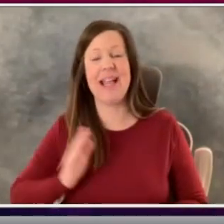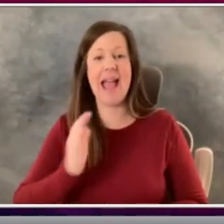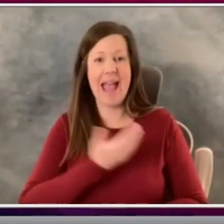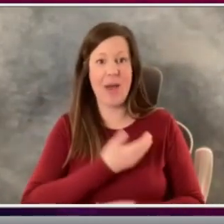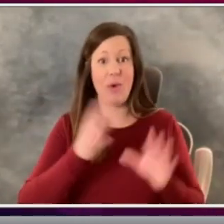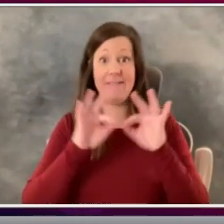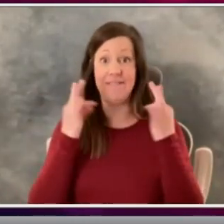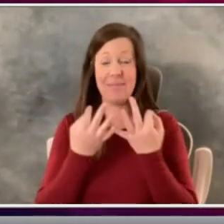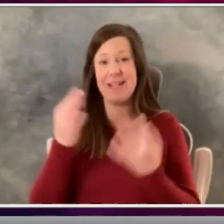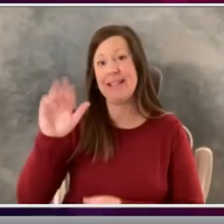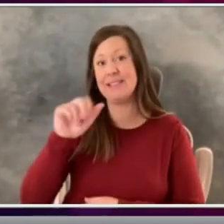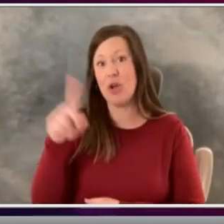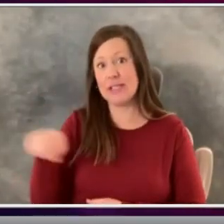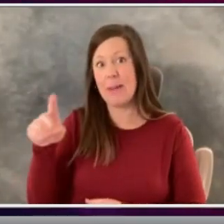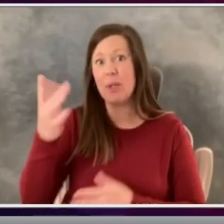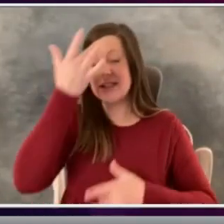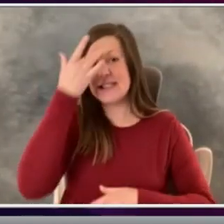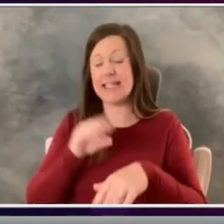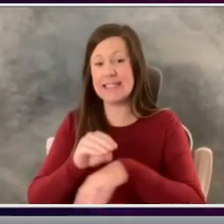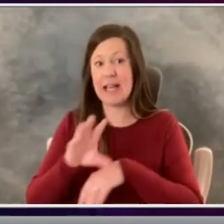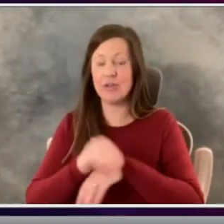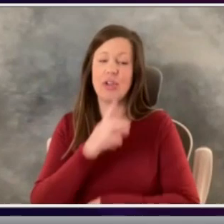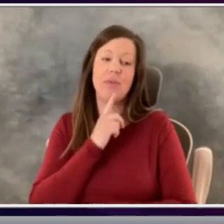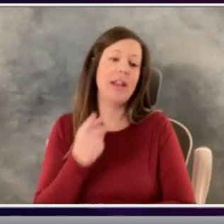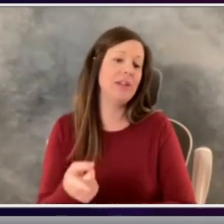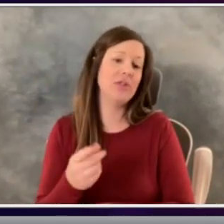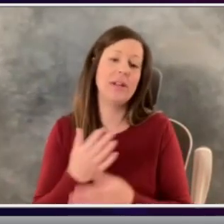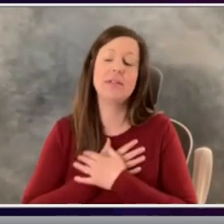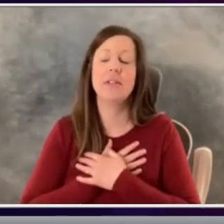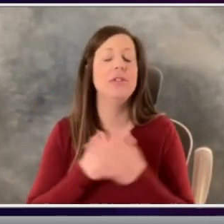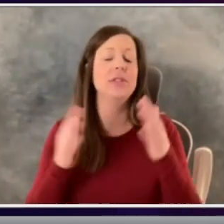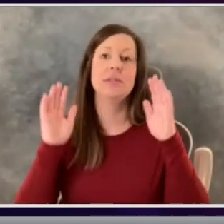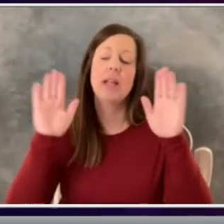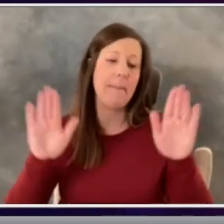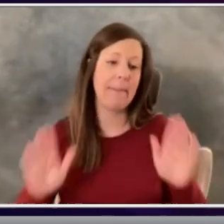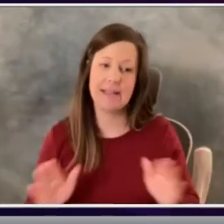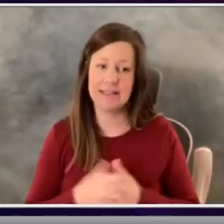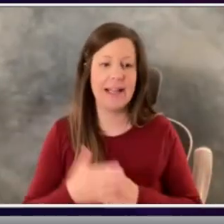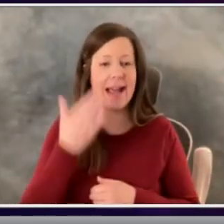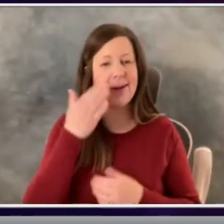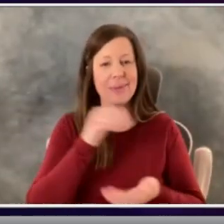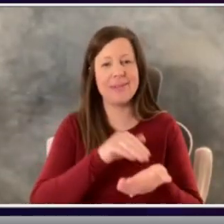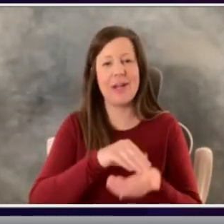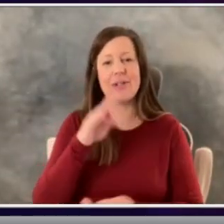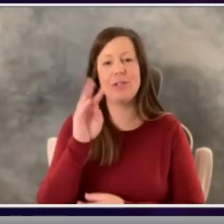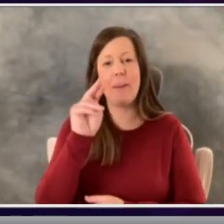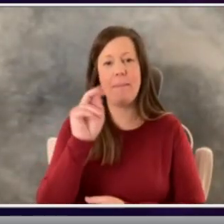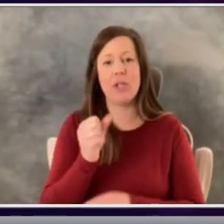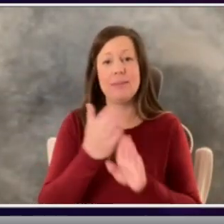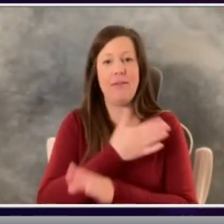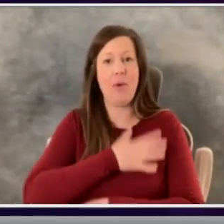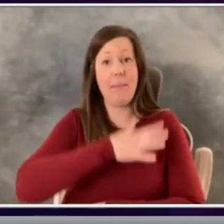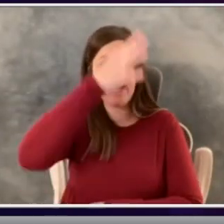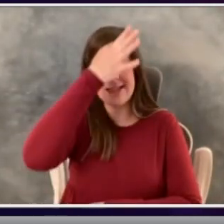Alzheimer's disease counselor, who has just been an angel. I know we've talked about this before, and Dr. Burns, before we placed my dad in memory care,